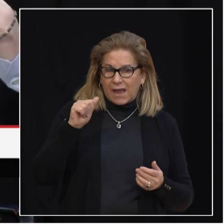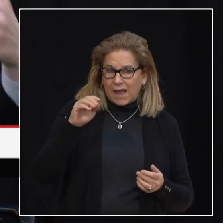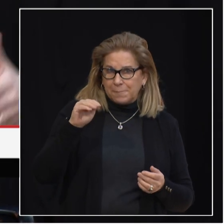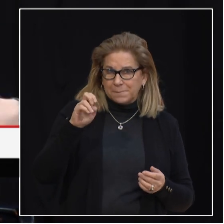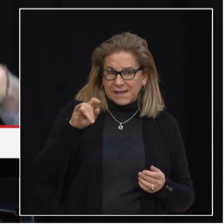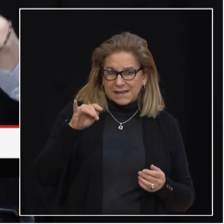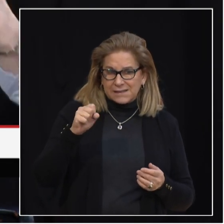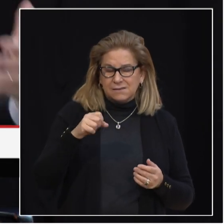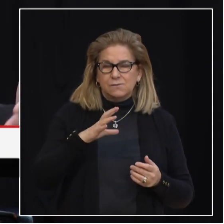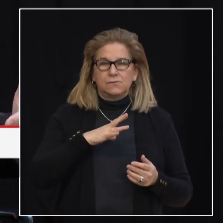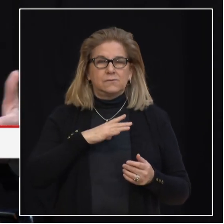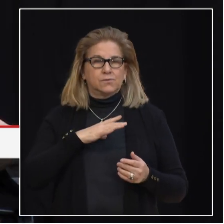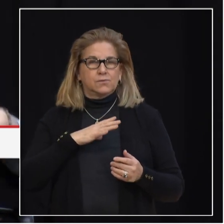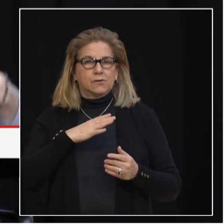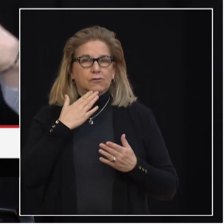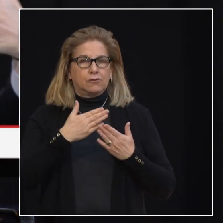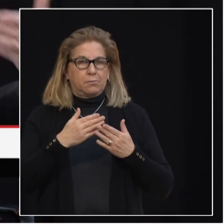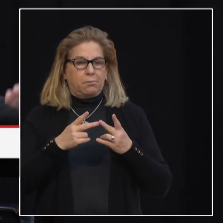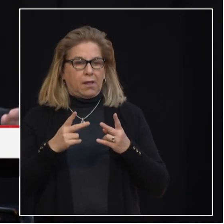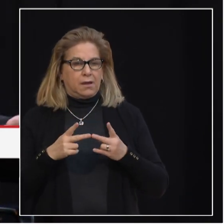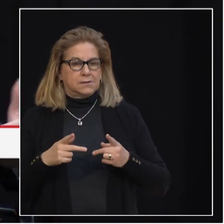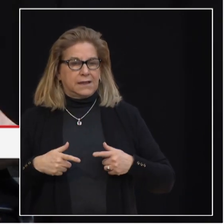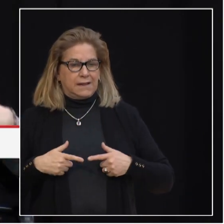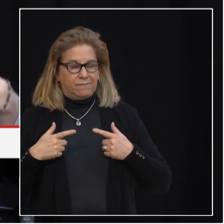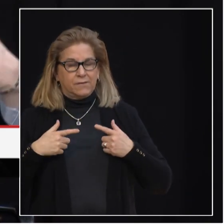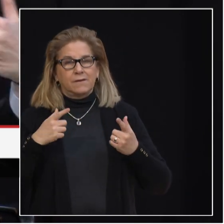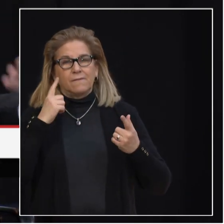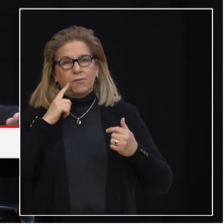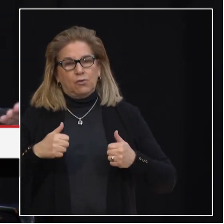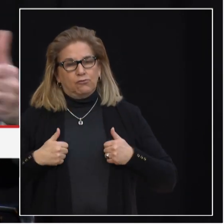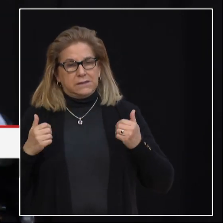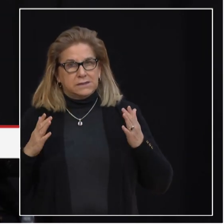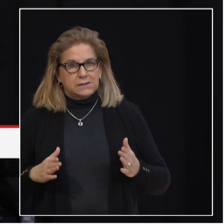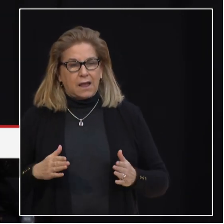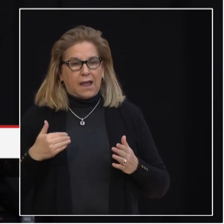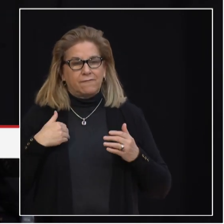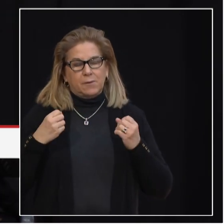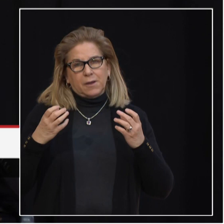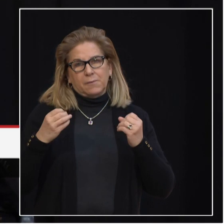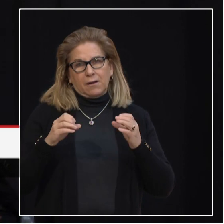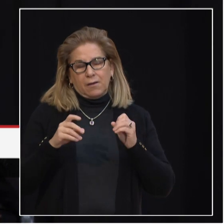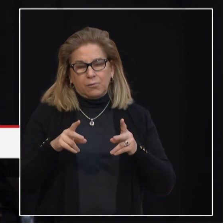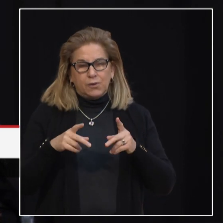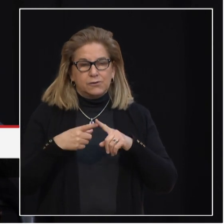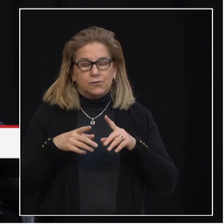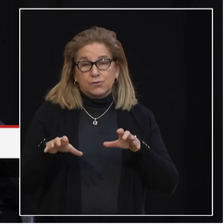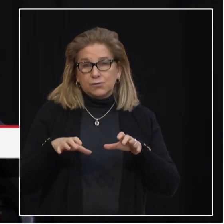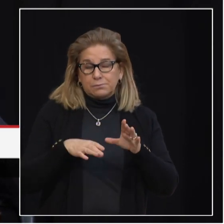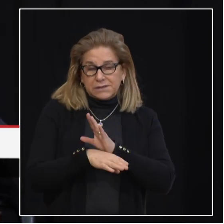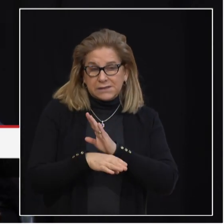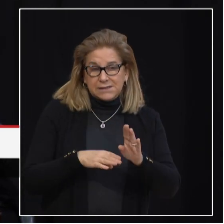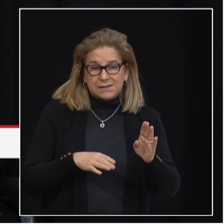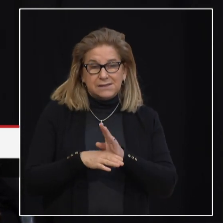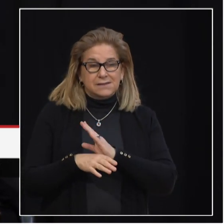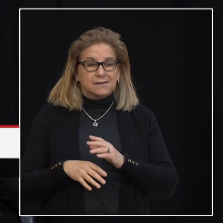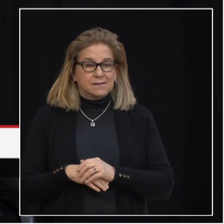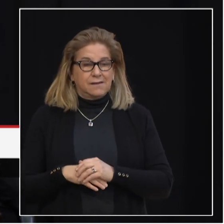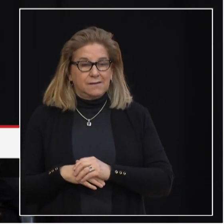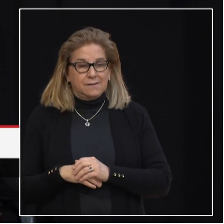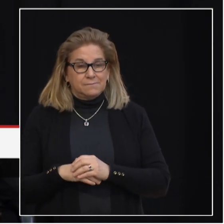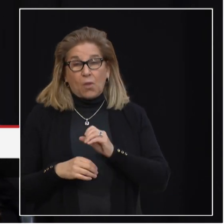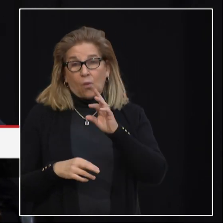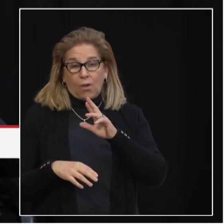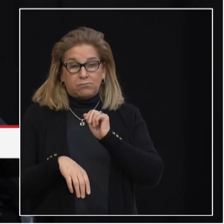then hopefully the amenities will come. Some of the incentives will encourage more of that. And so, we certainly